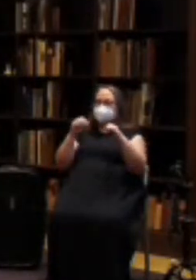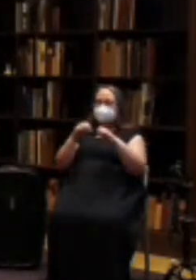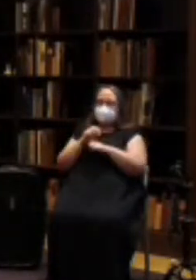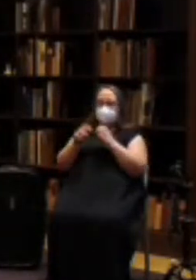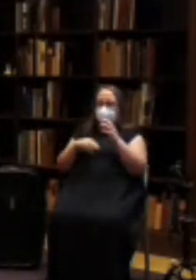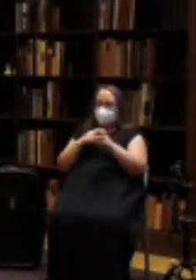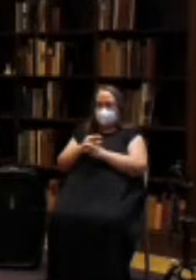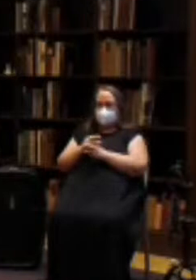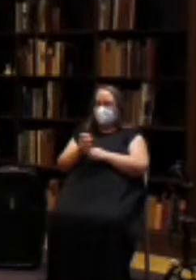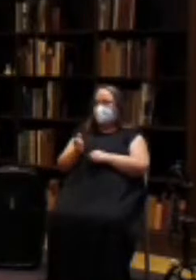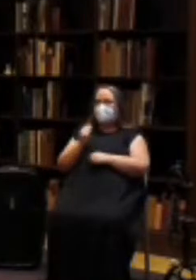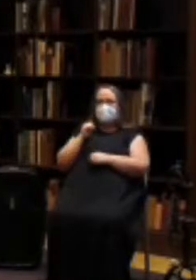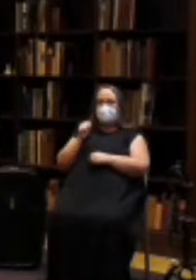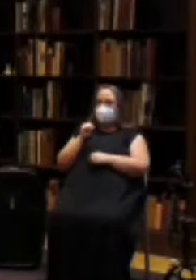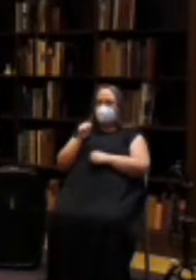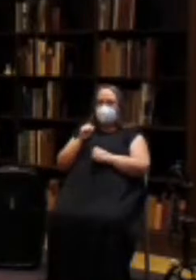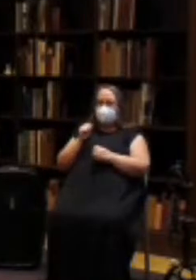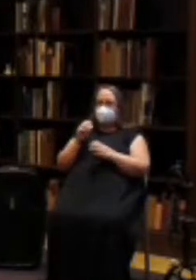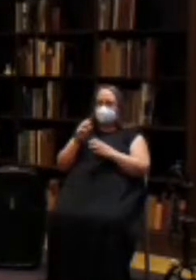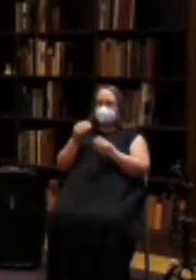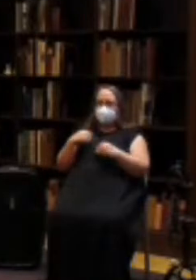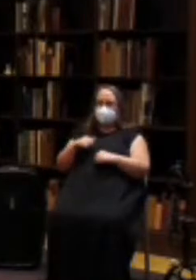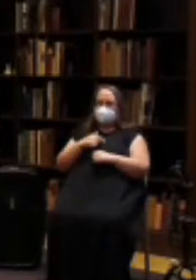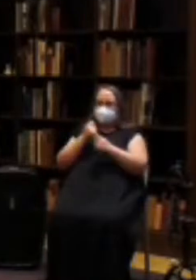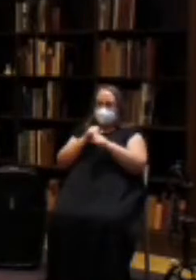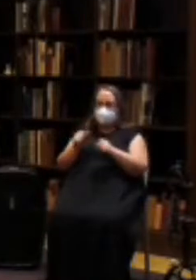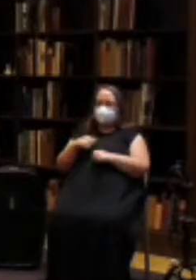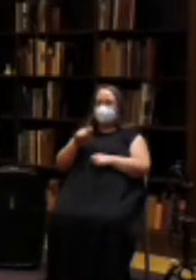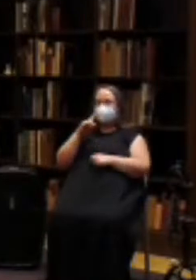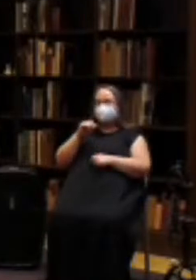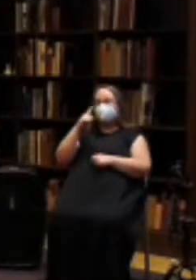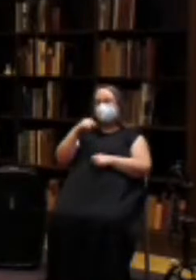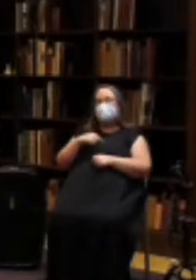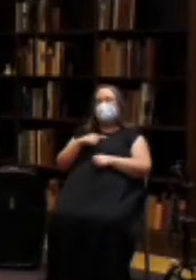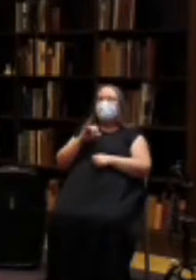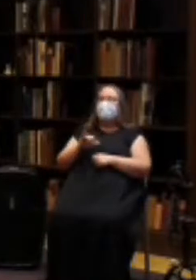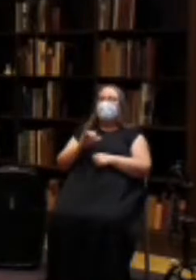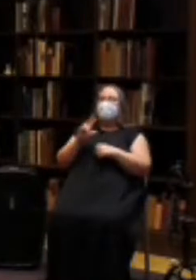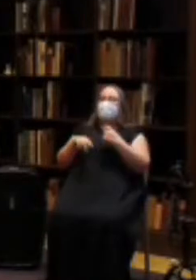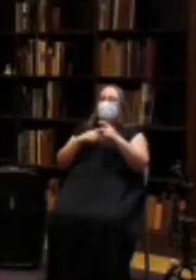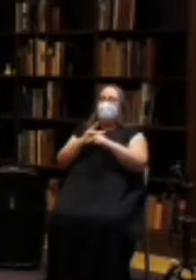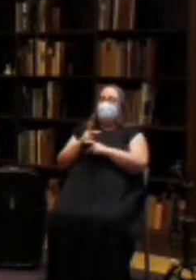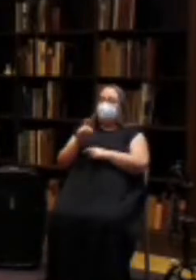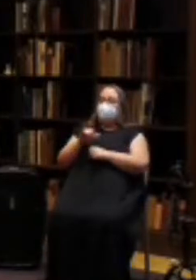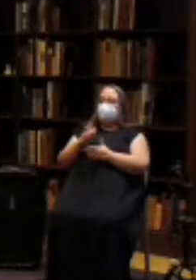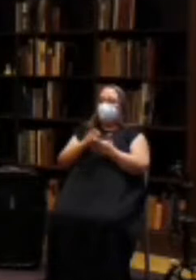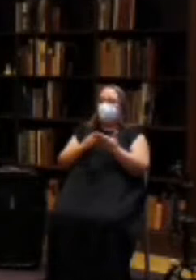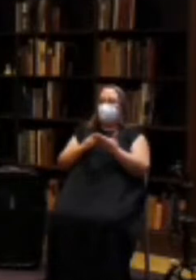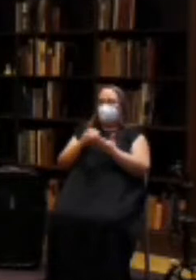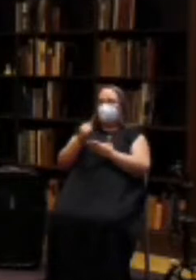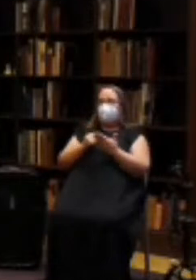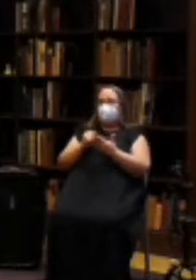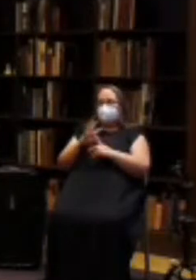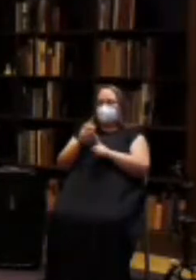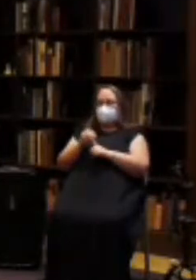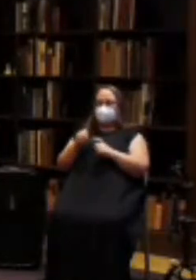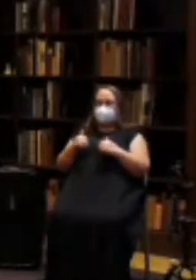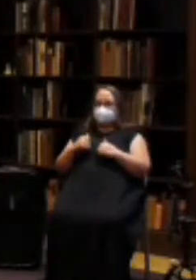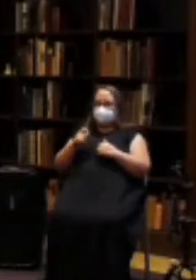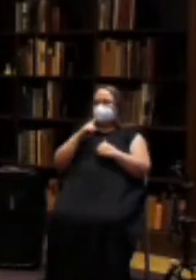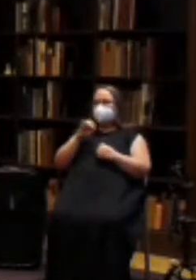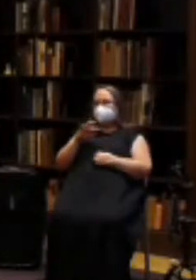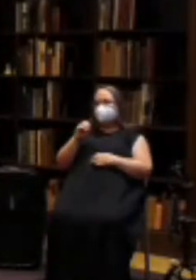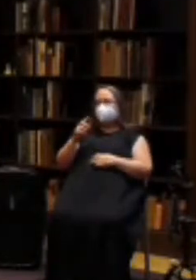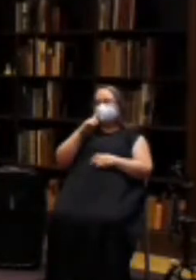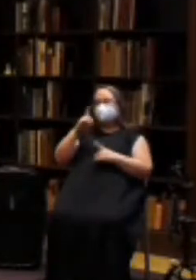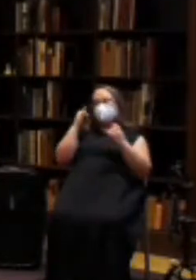in the world won't bring about our liberation. And I think, to me, that's the sort of key part that arts and culture plays. It is the